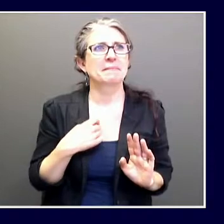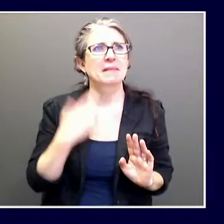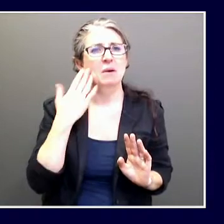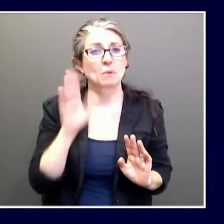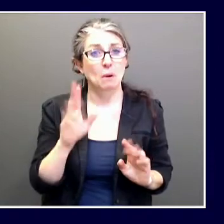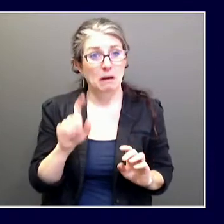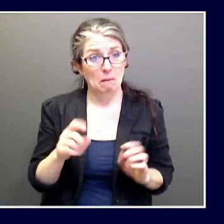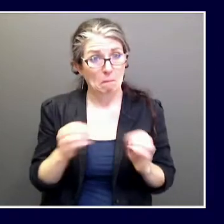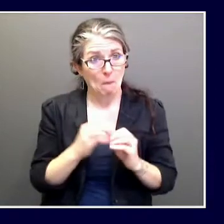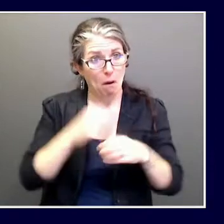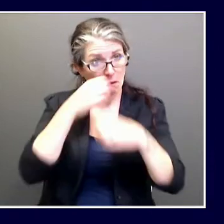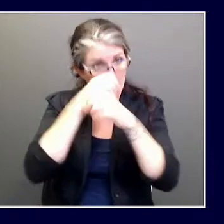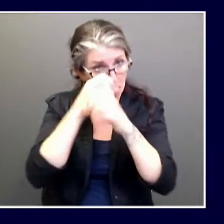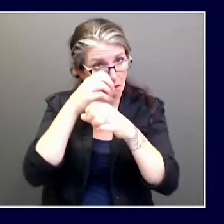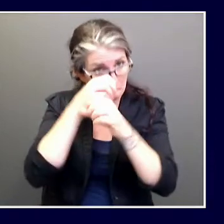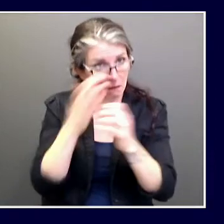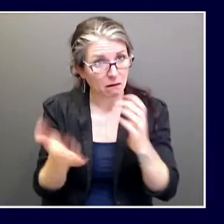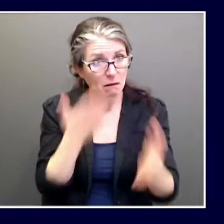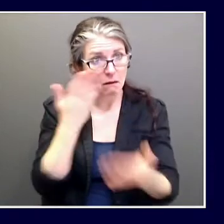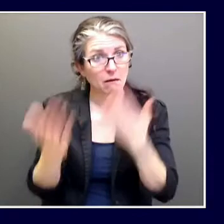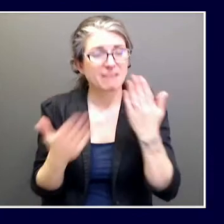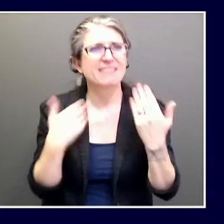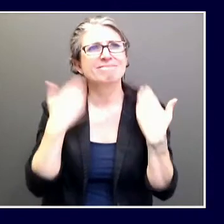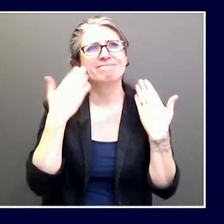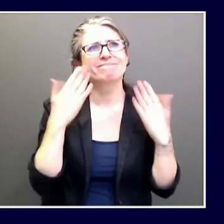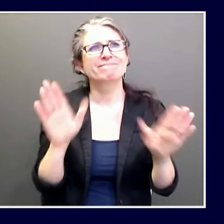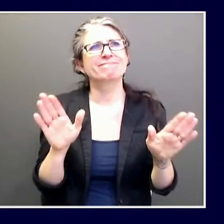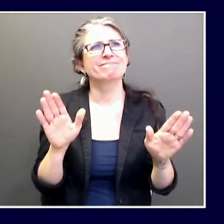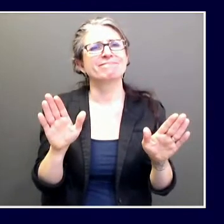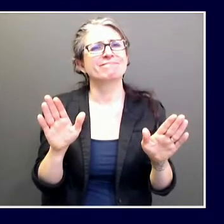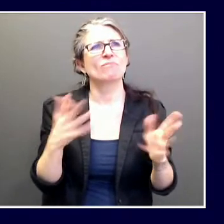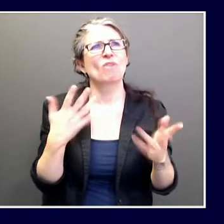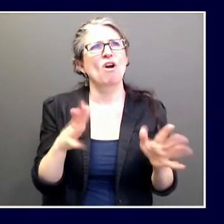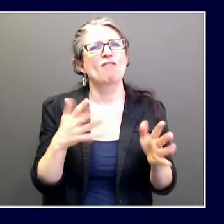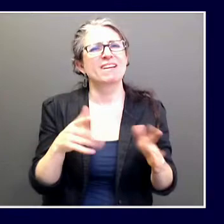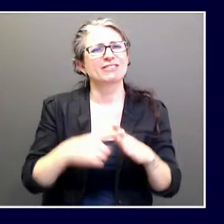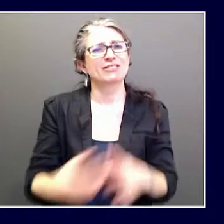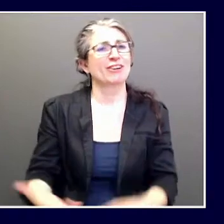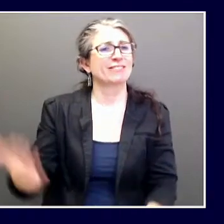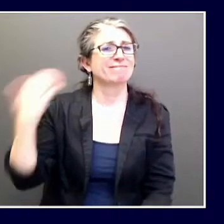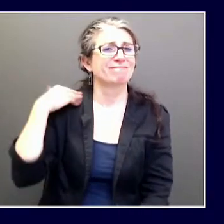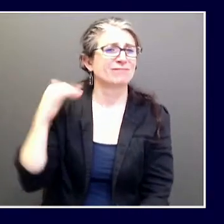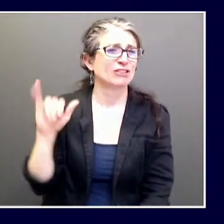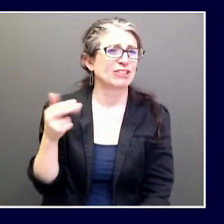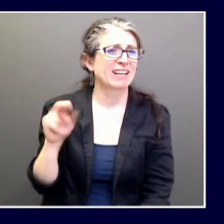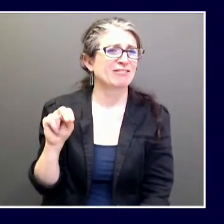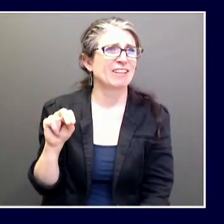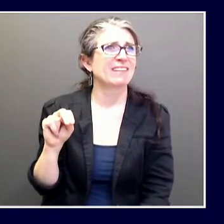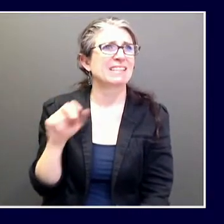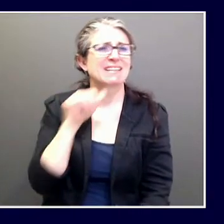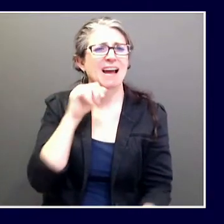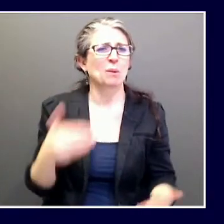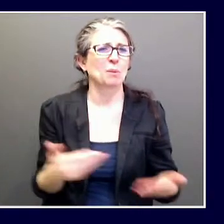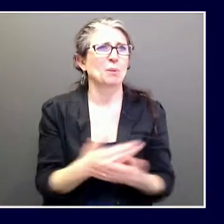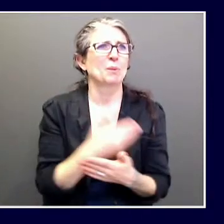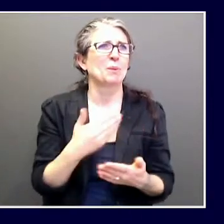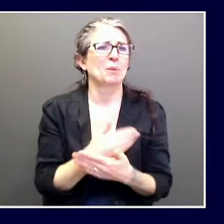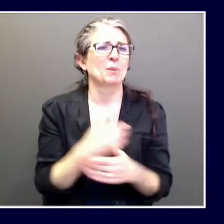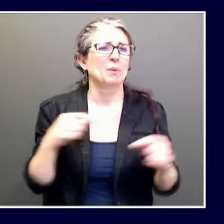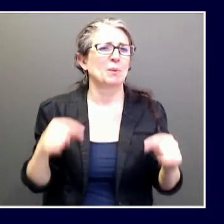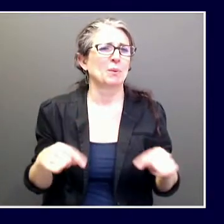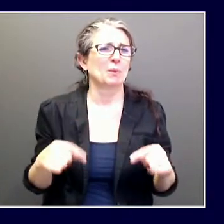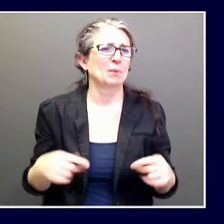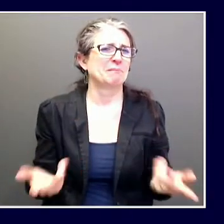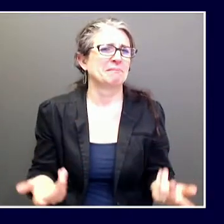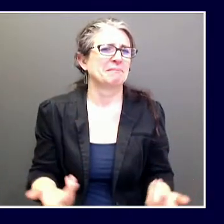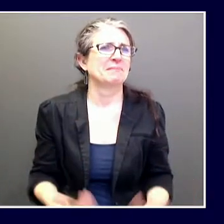ago. January, maybe, but there is a date and I will find it for you. But I guess even though you're sequencing for